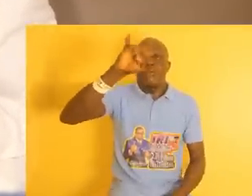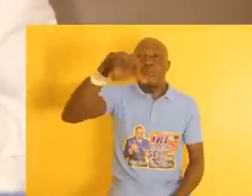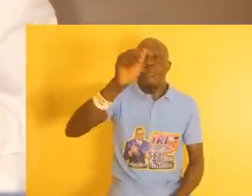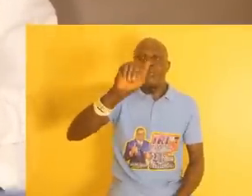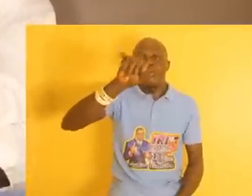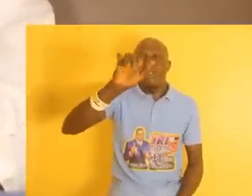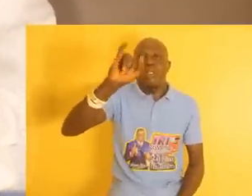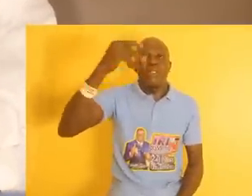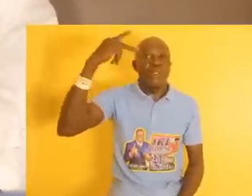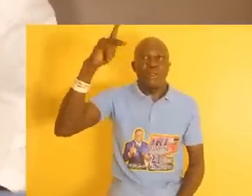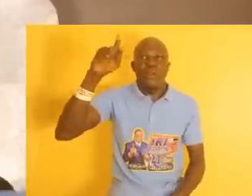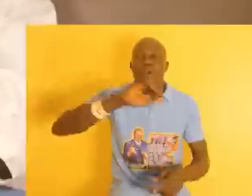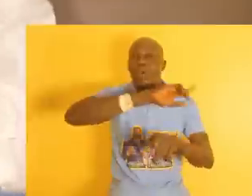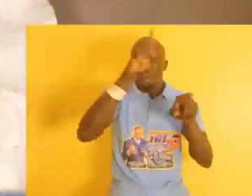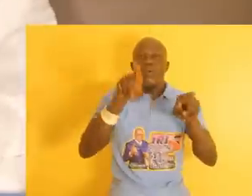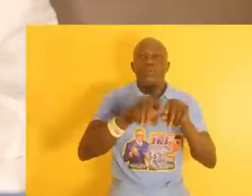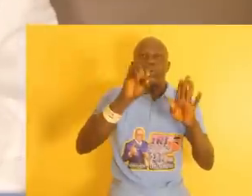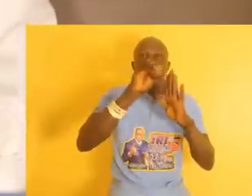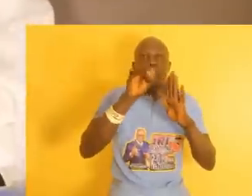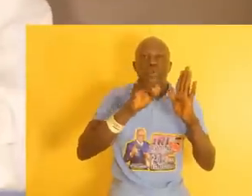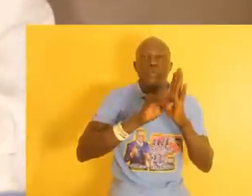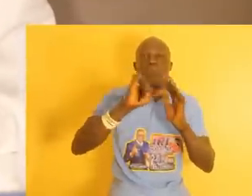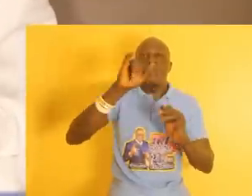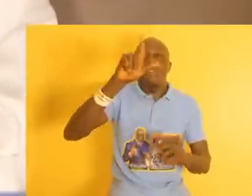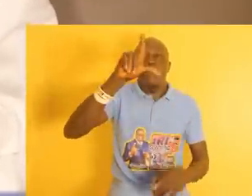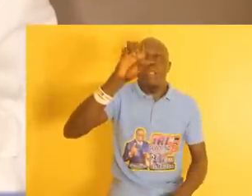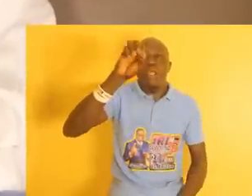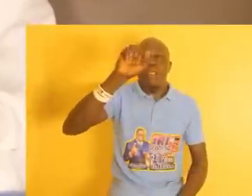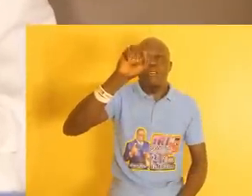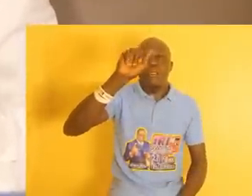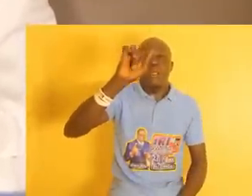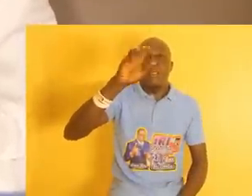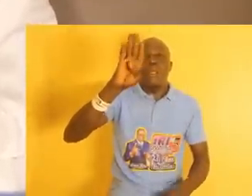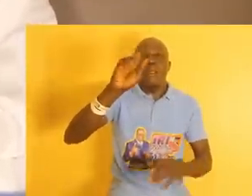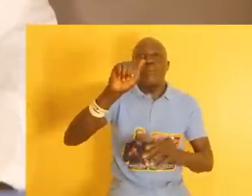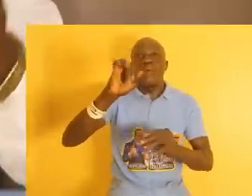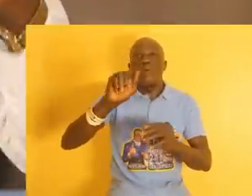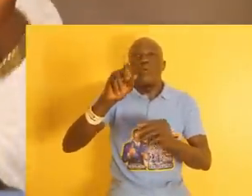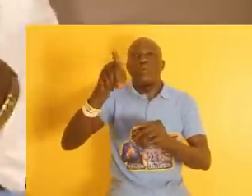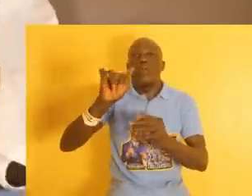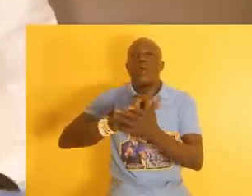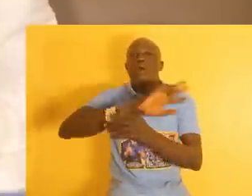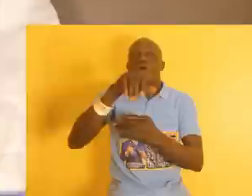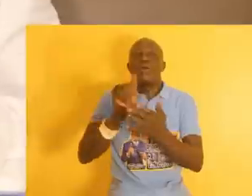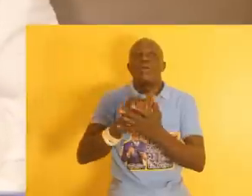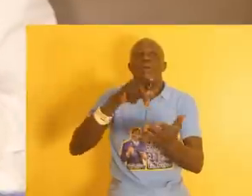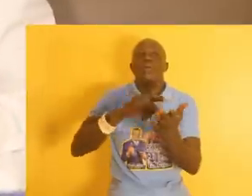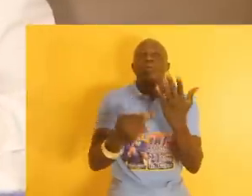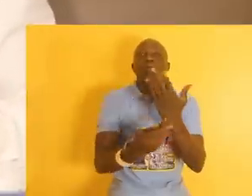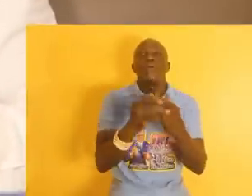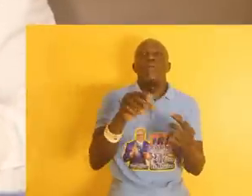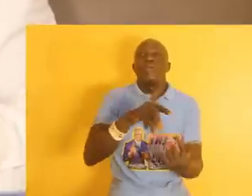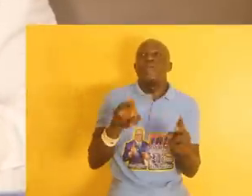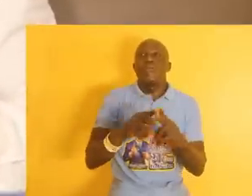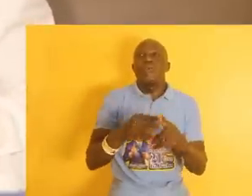Ilori, Bakana, also Osogbo, Ilesha, Abeokuta, all this program